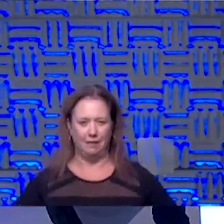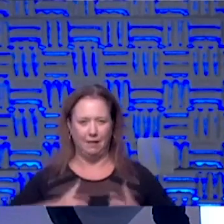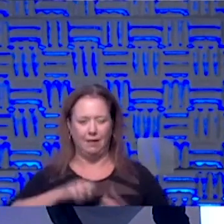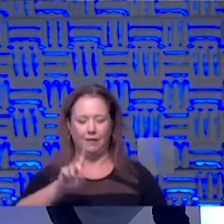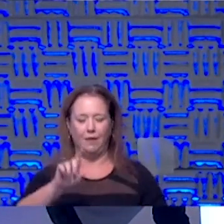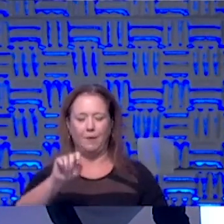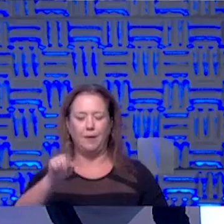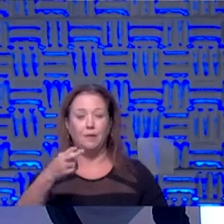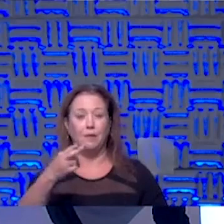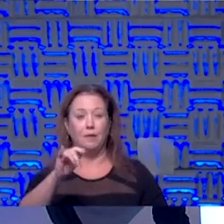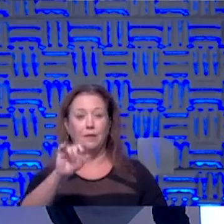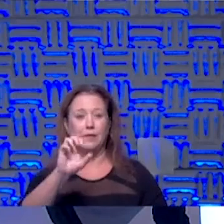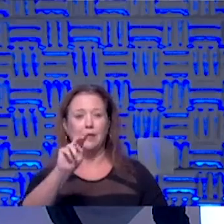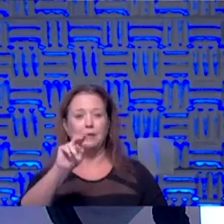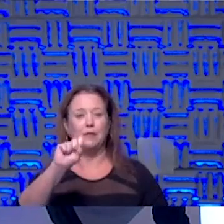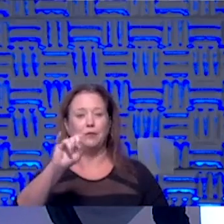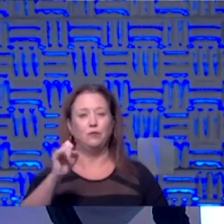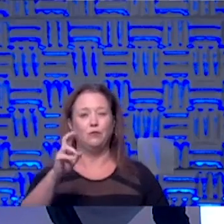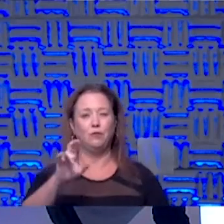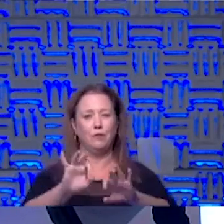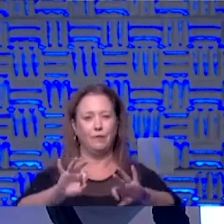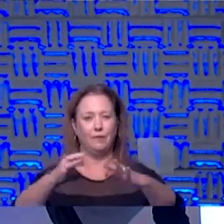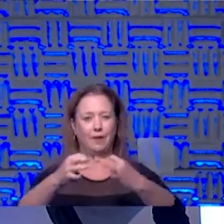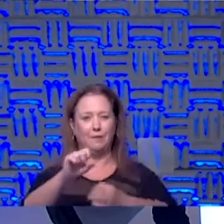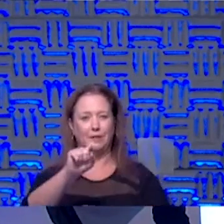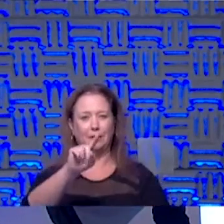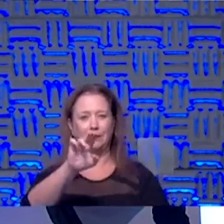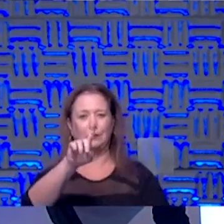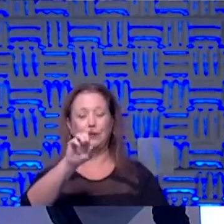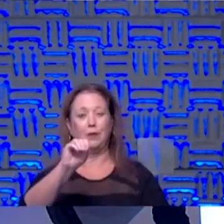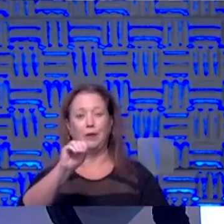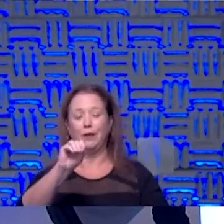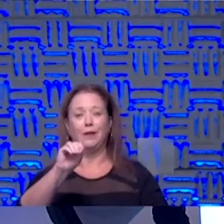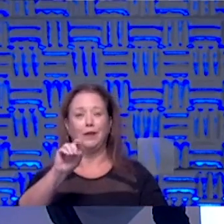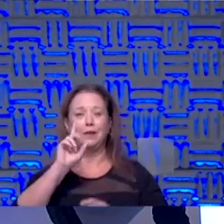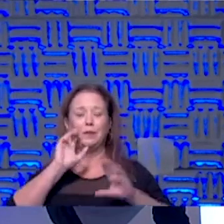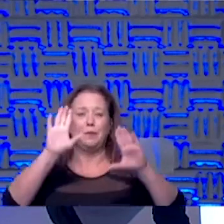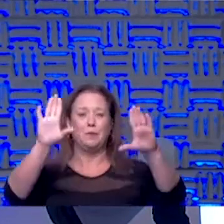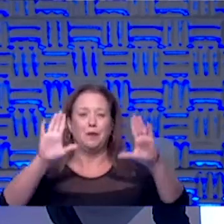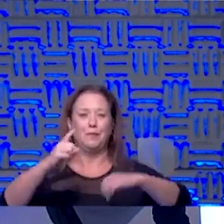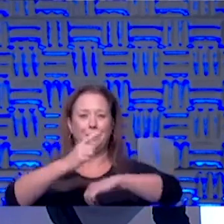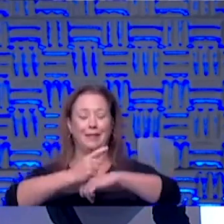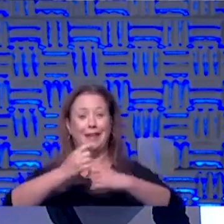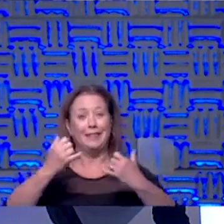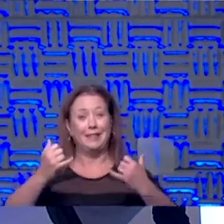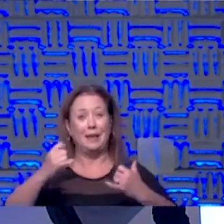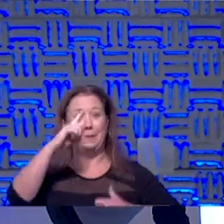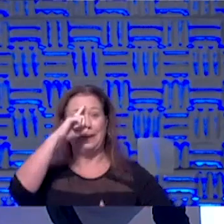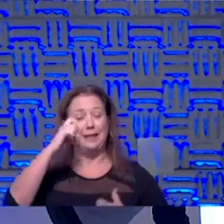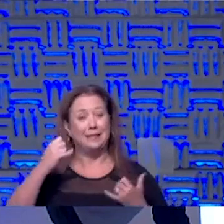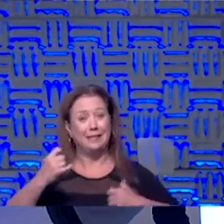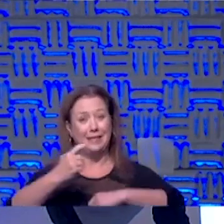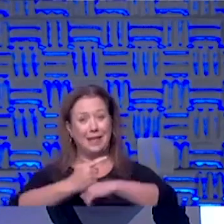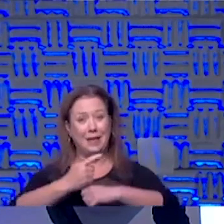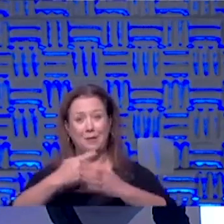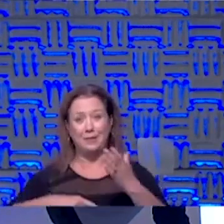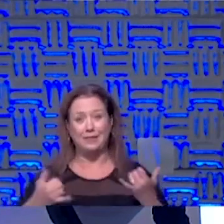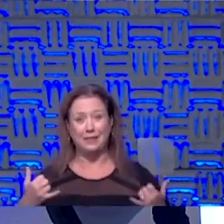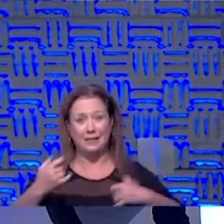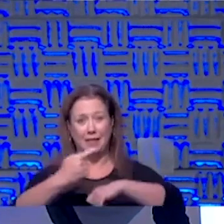from the Dulles Simons Jr. Family Studio. This is the best. It's a wonderful day today because what is today,